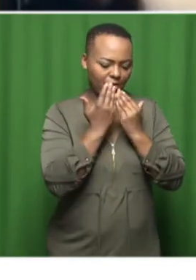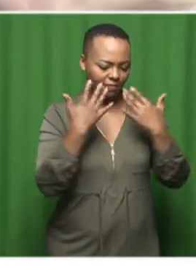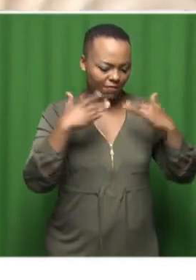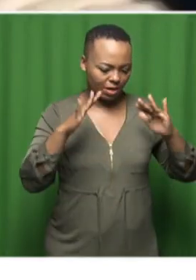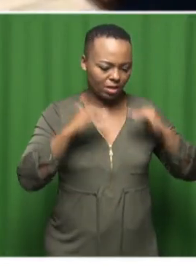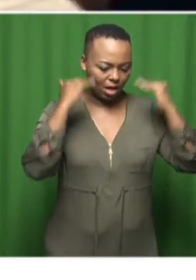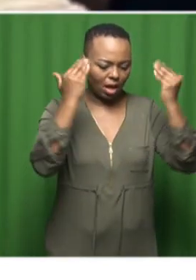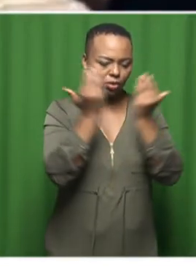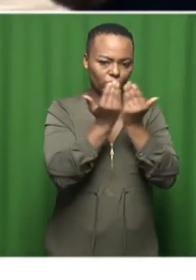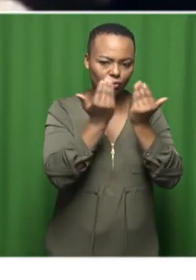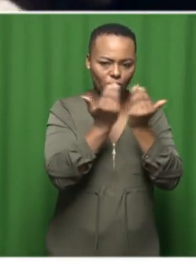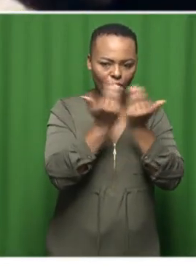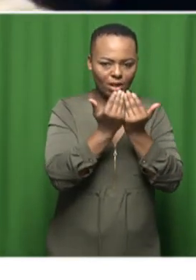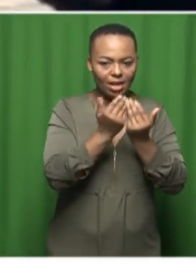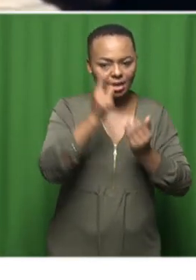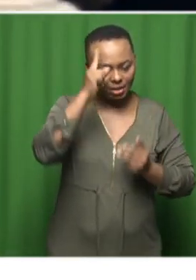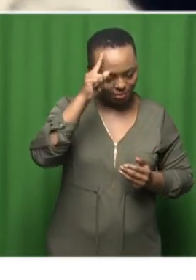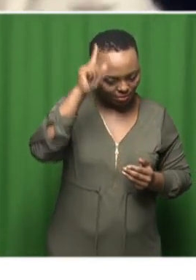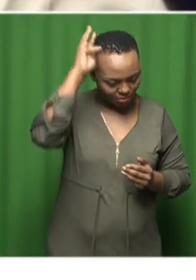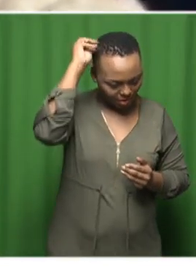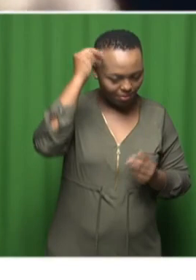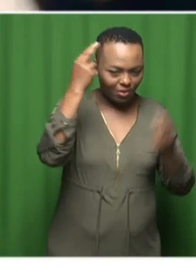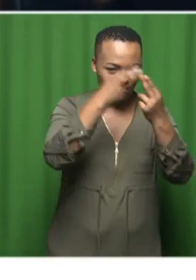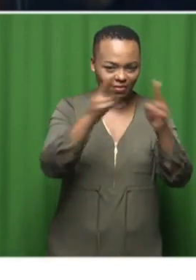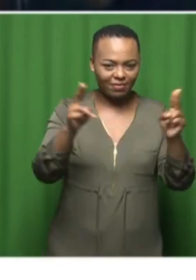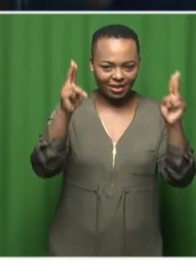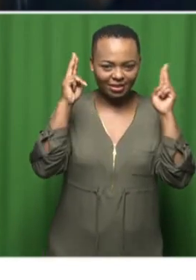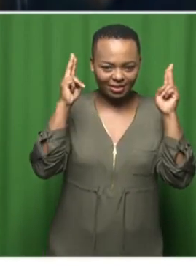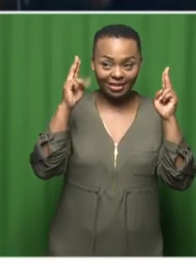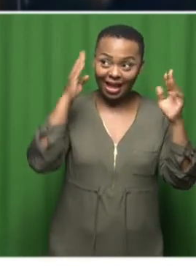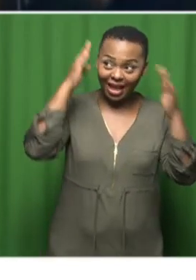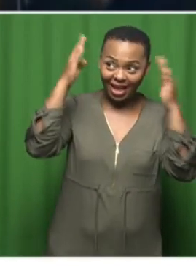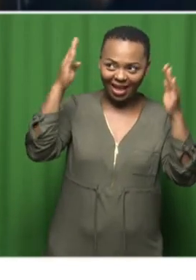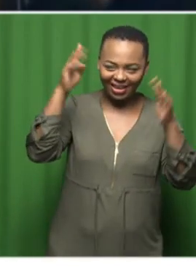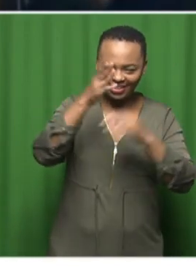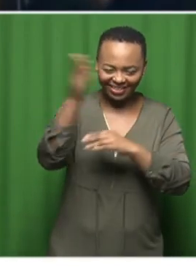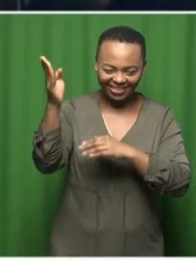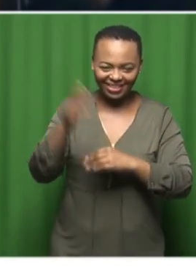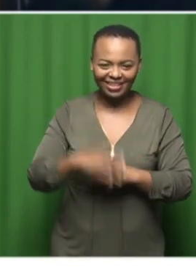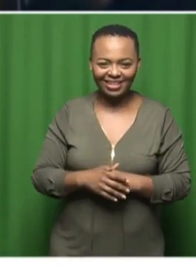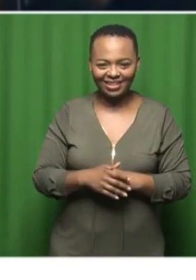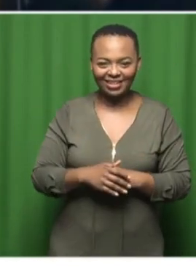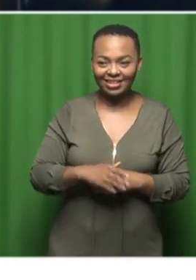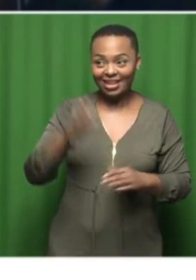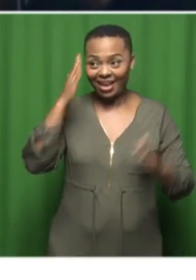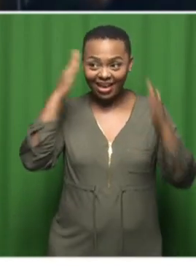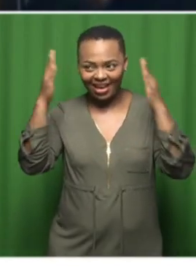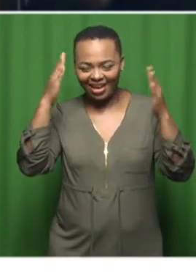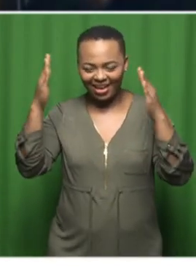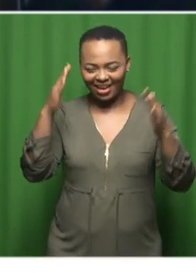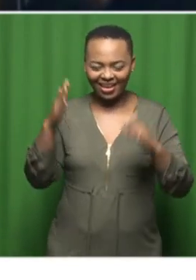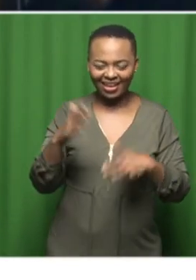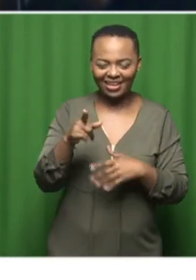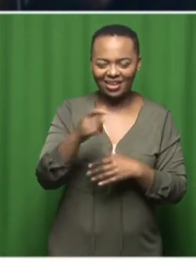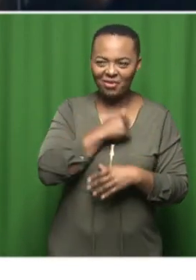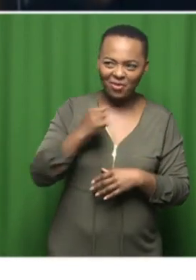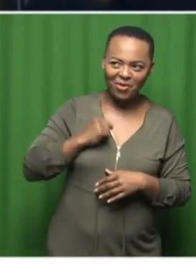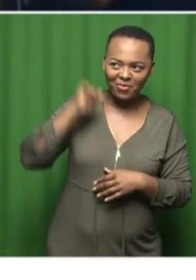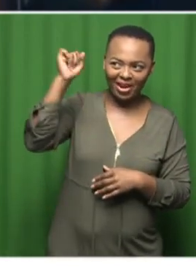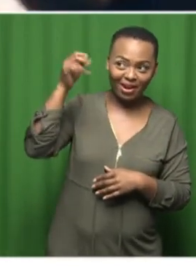Nelson Mandela University. Halala, guys. Shout out to all my comrades at Nelson Mandela University.